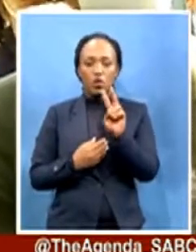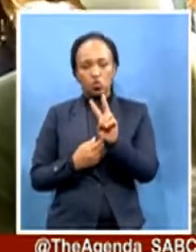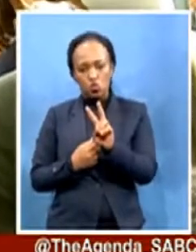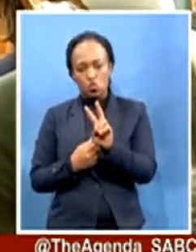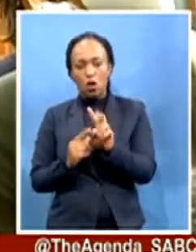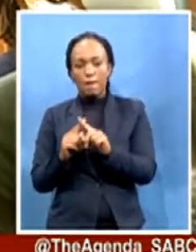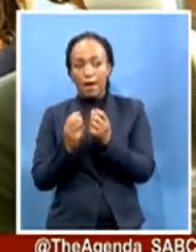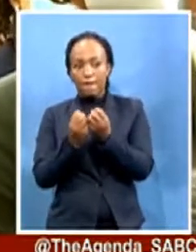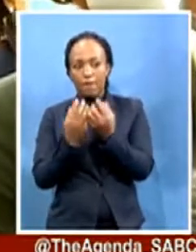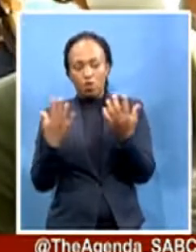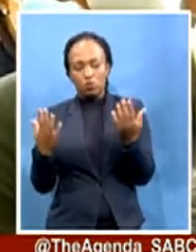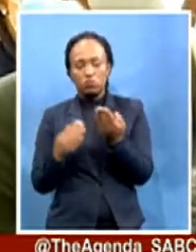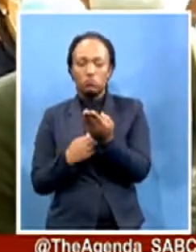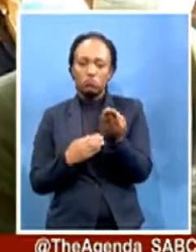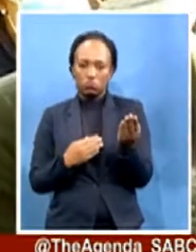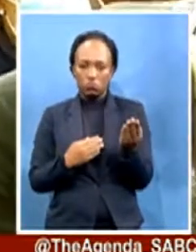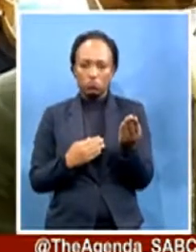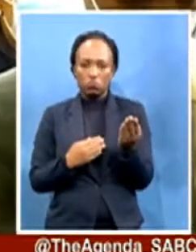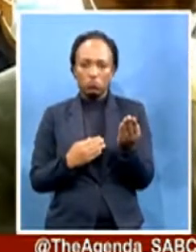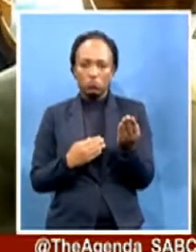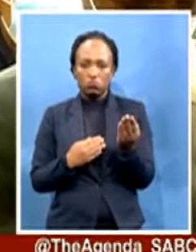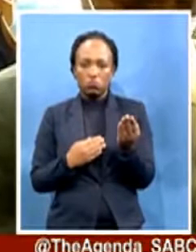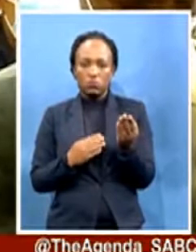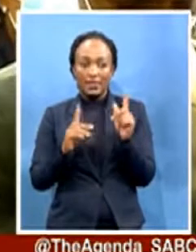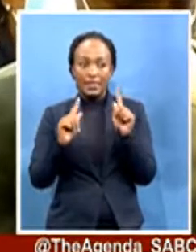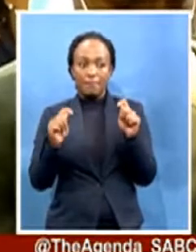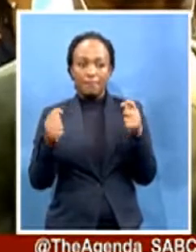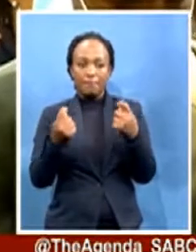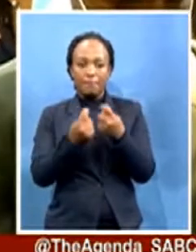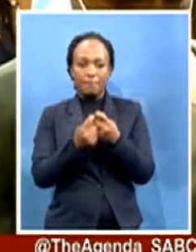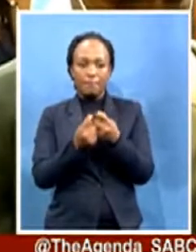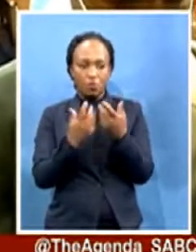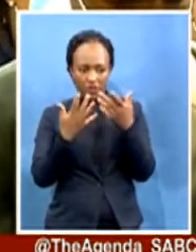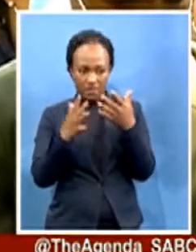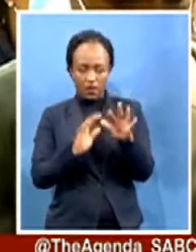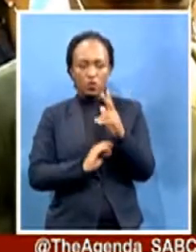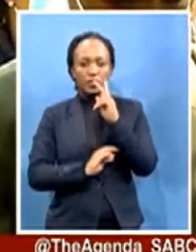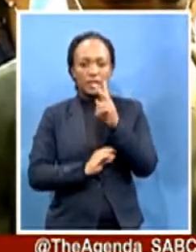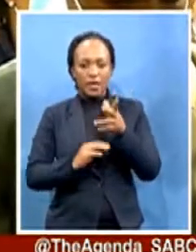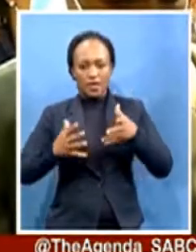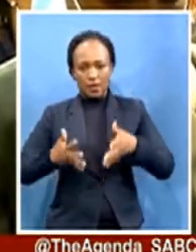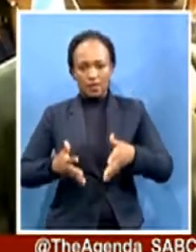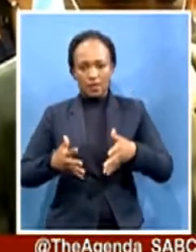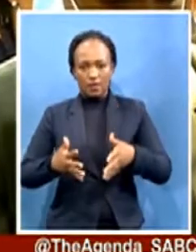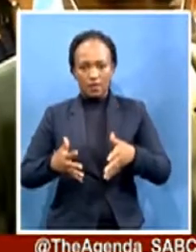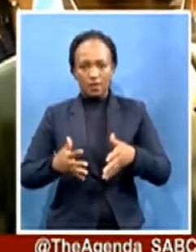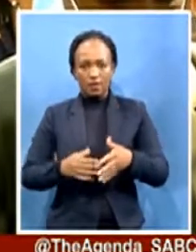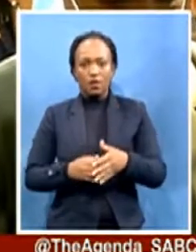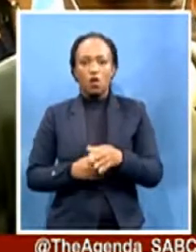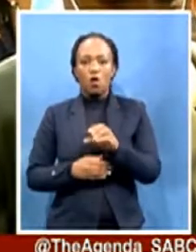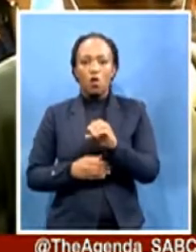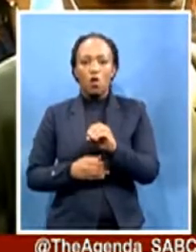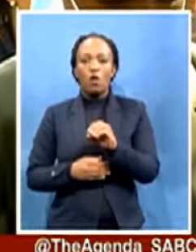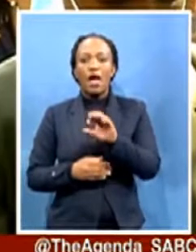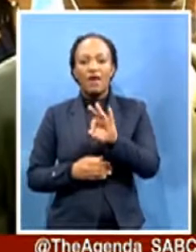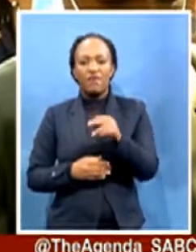like this team that we have seen here in FH Odendaal. The bravery that I've seen